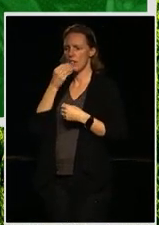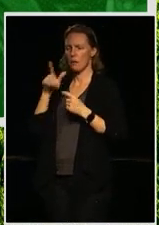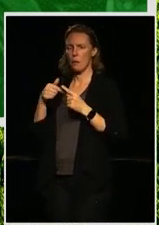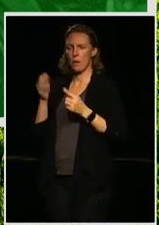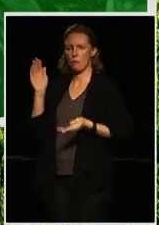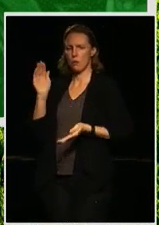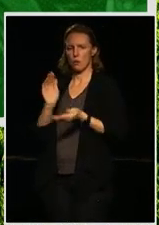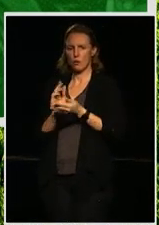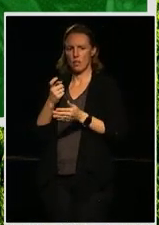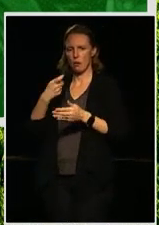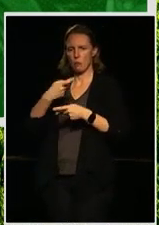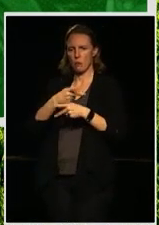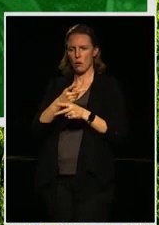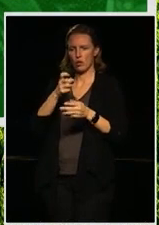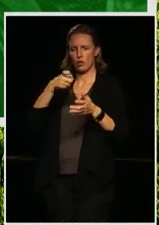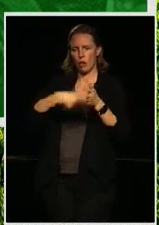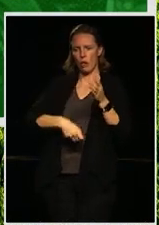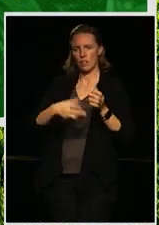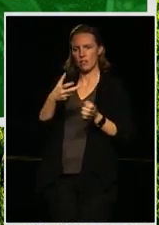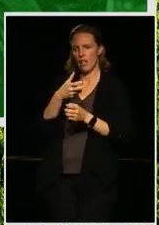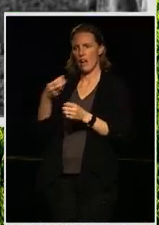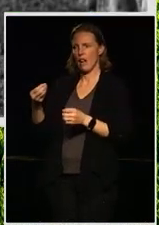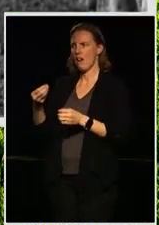and greenhouse gas emission.